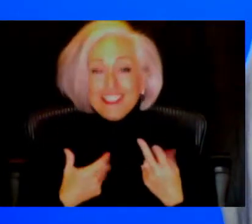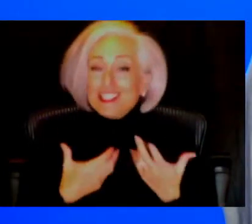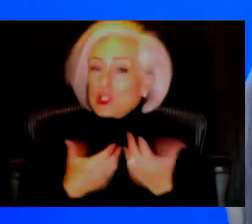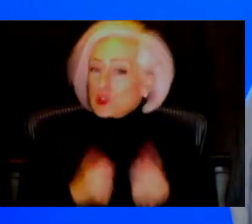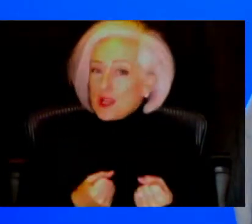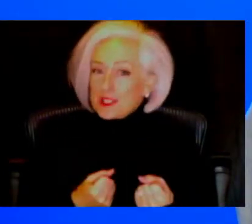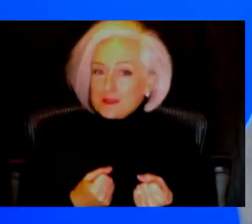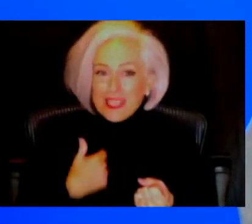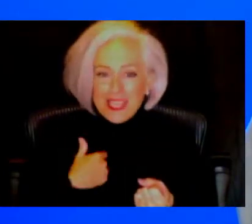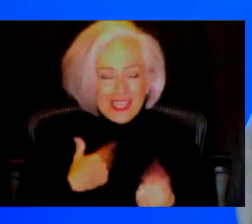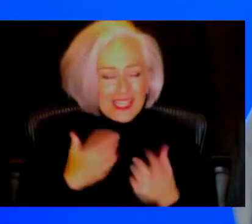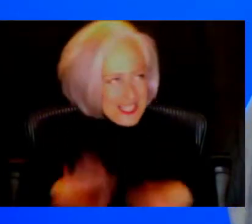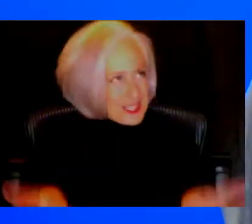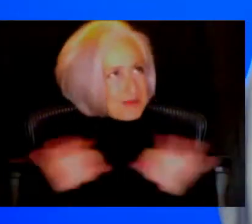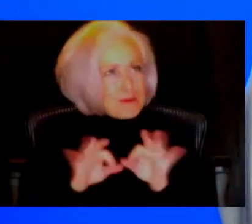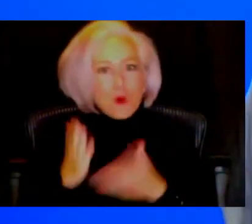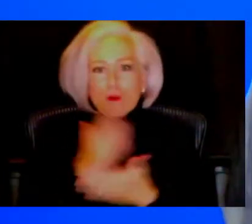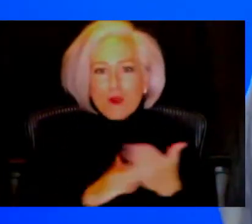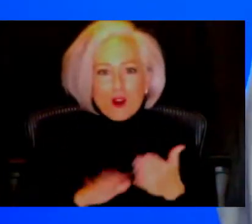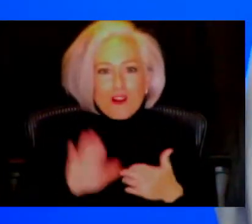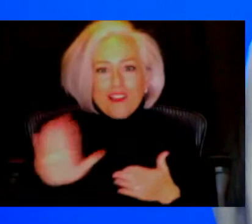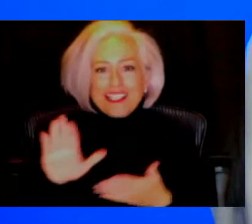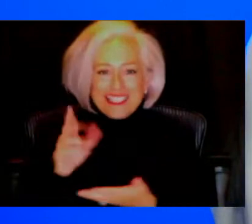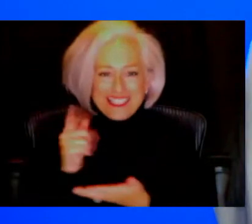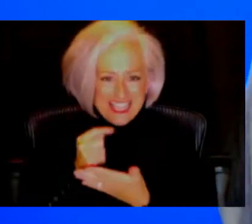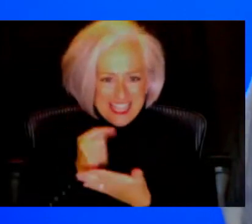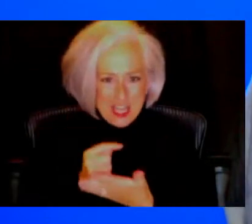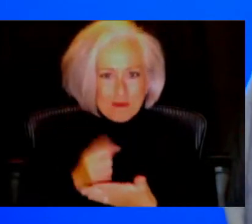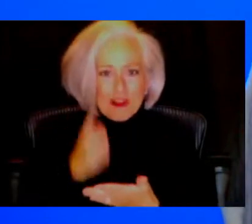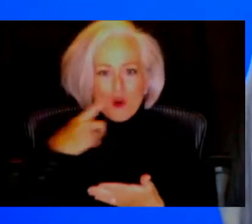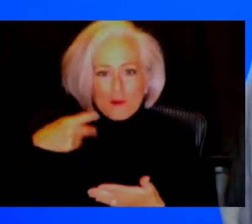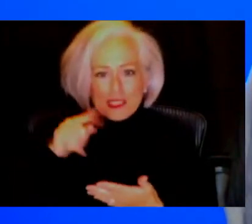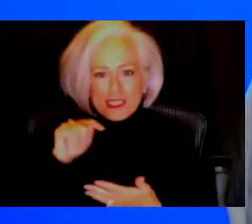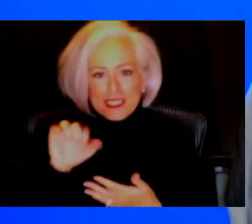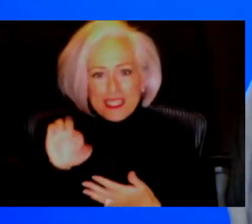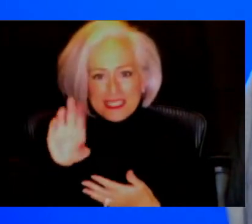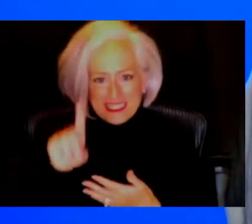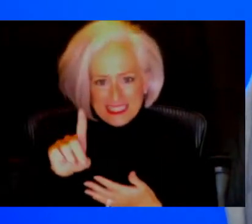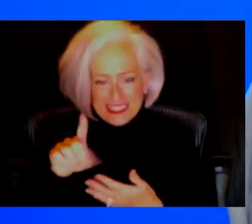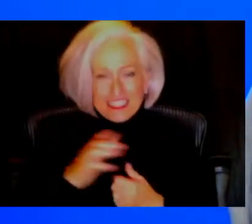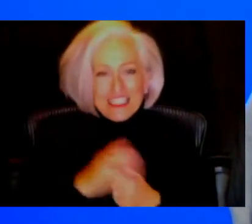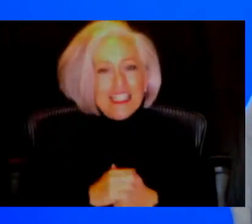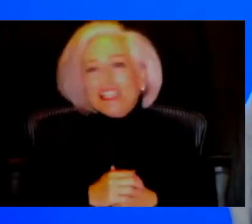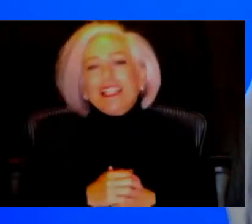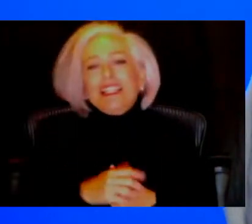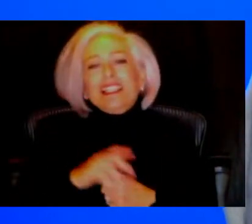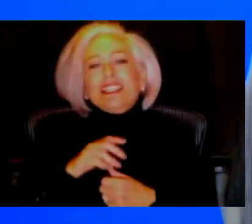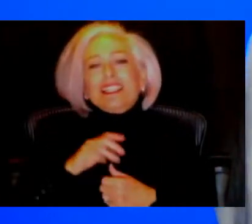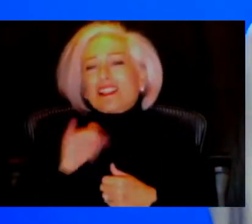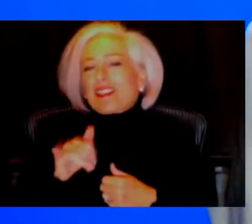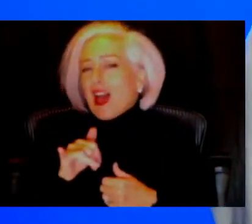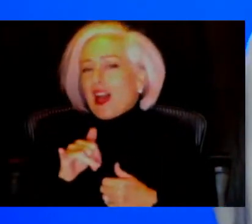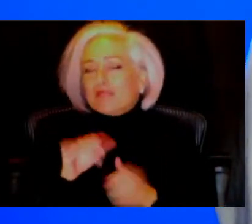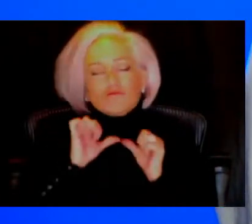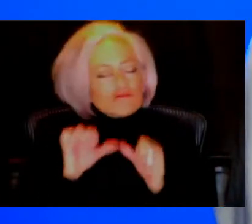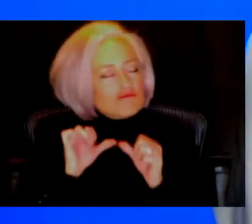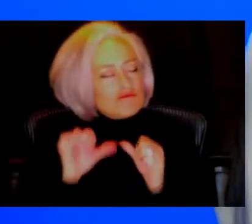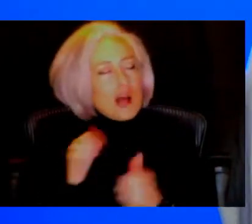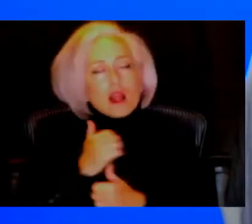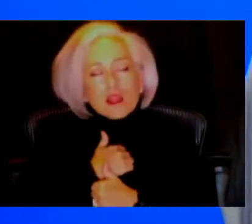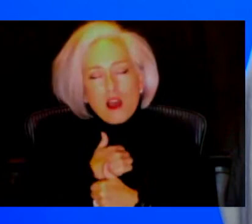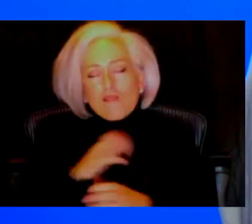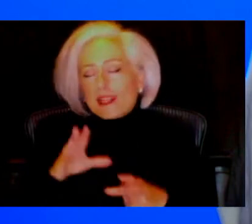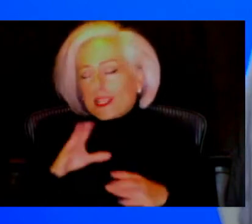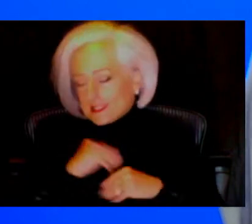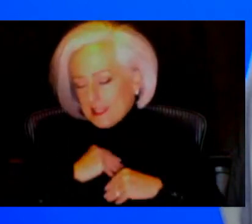integral part of his therapy for his PTSD, that unconditional love and acceptance, and